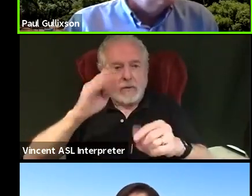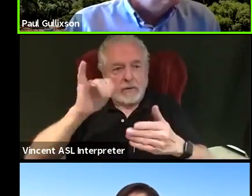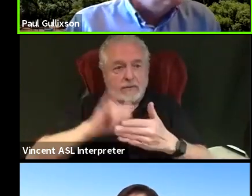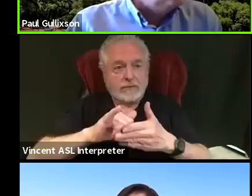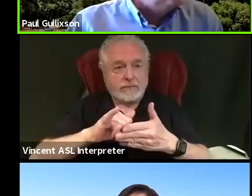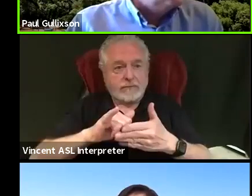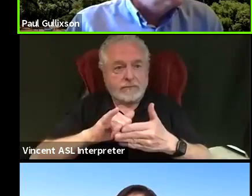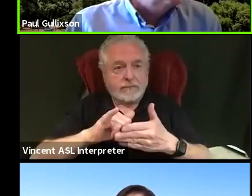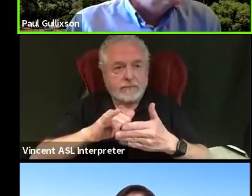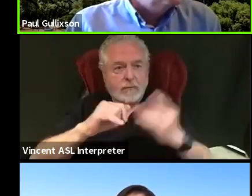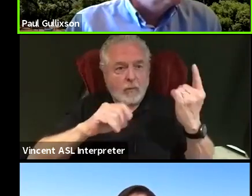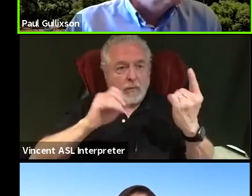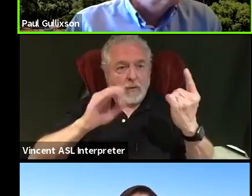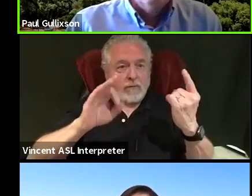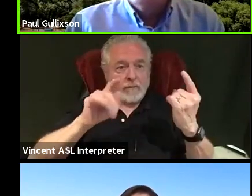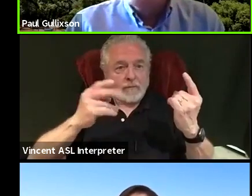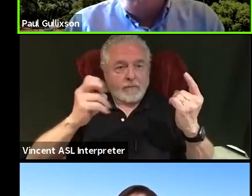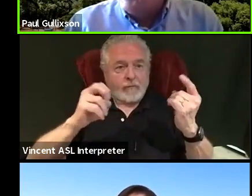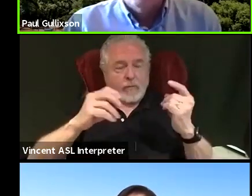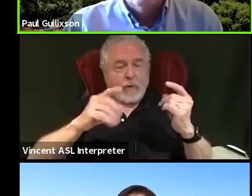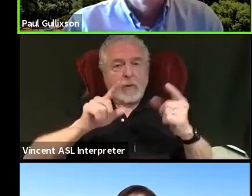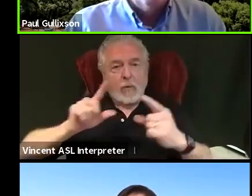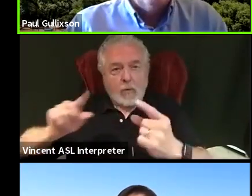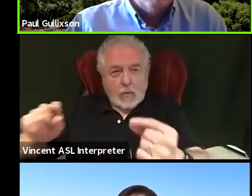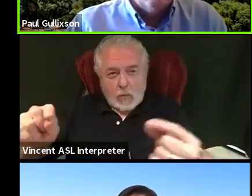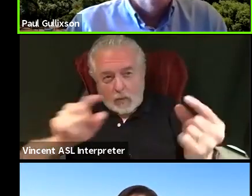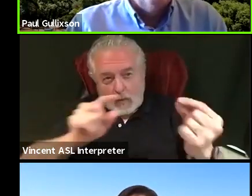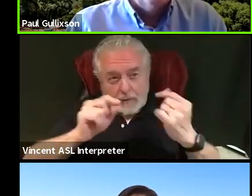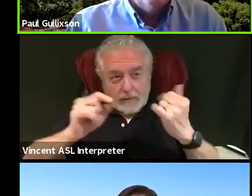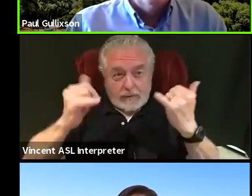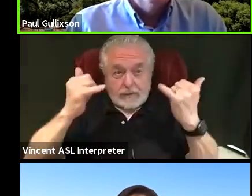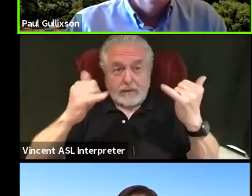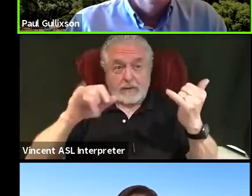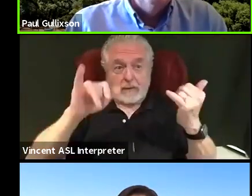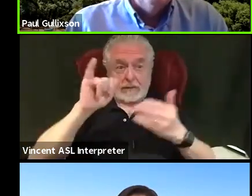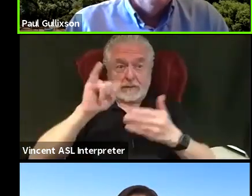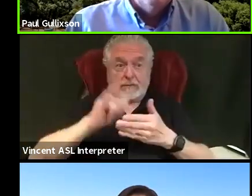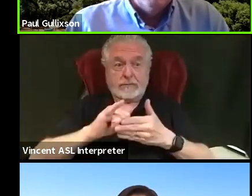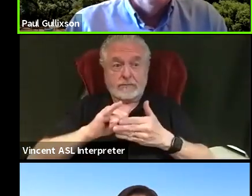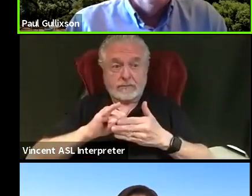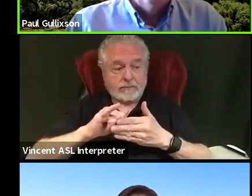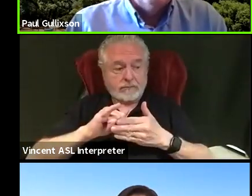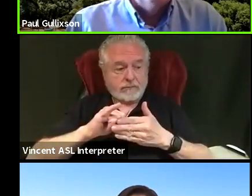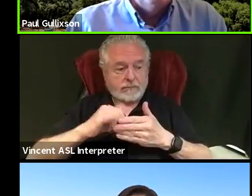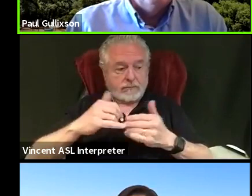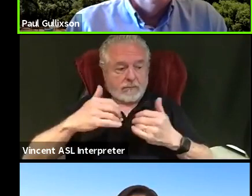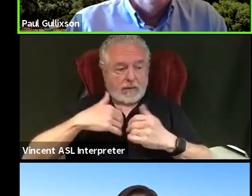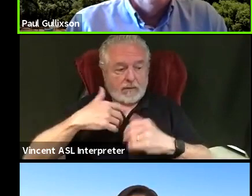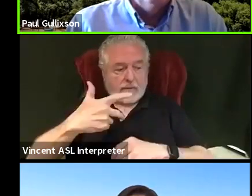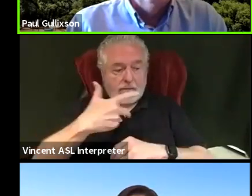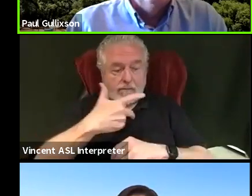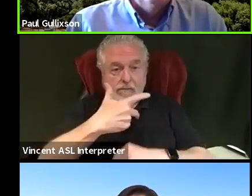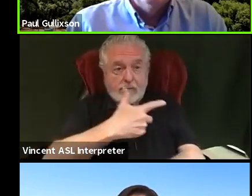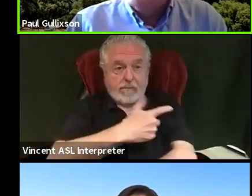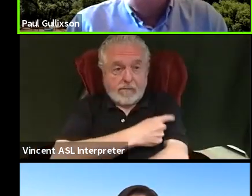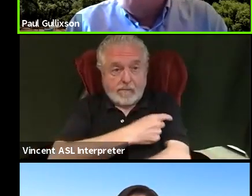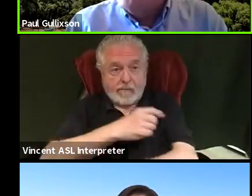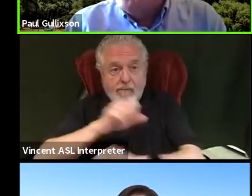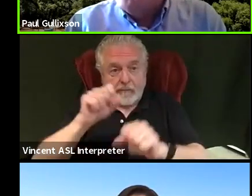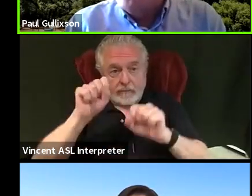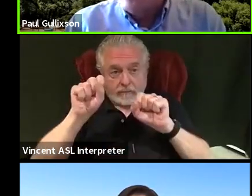one of the rumors out there right now is that having the vaccine